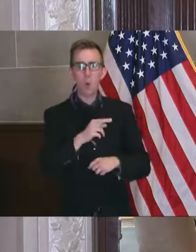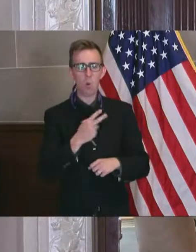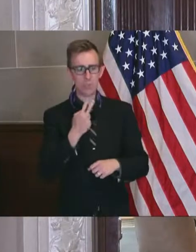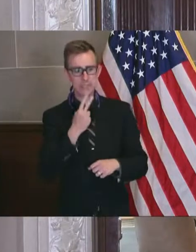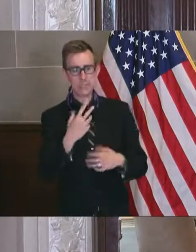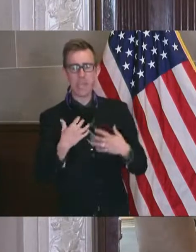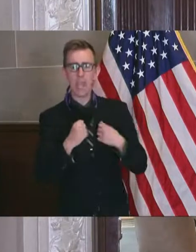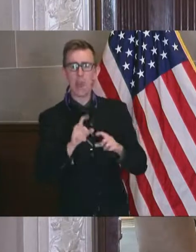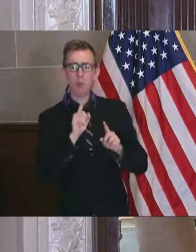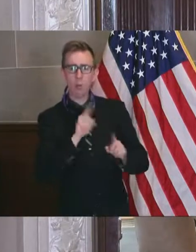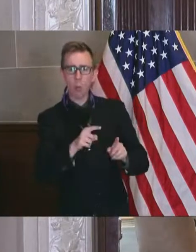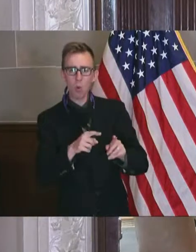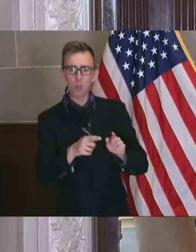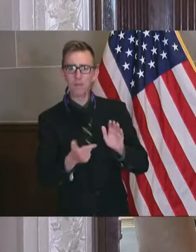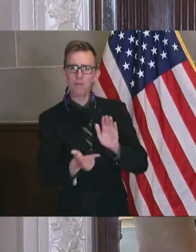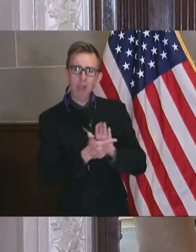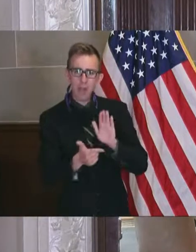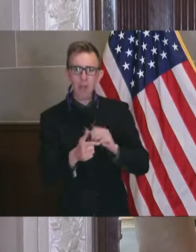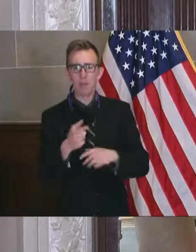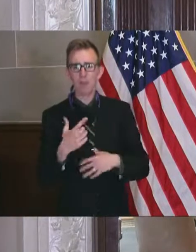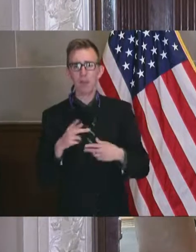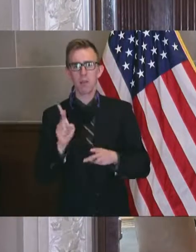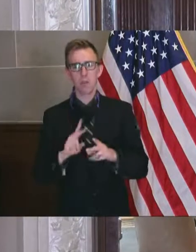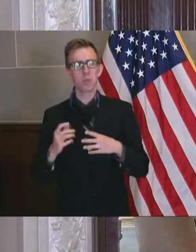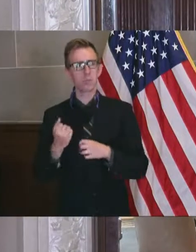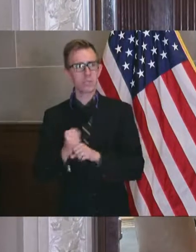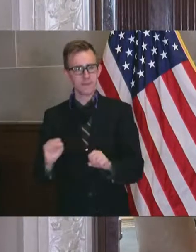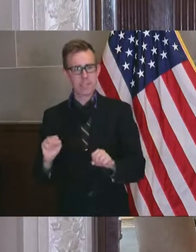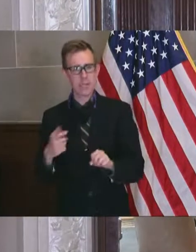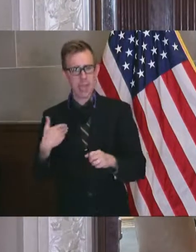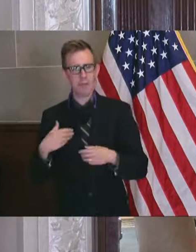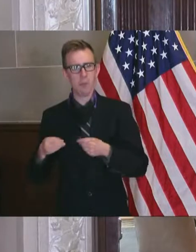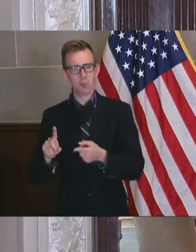of health orders or for people's safety. They have that